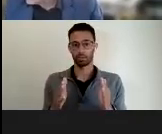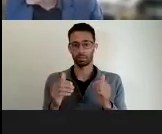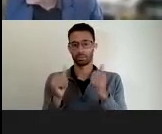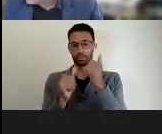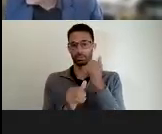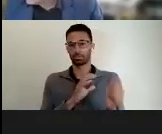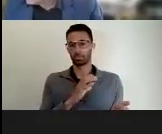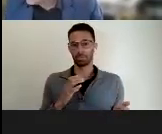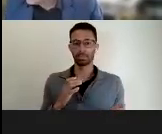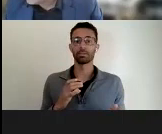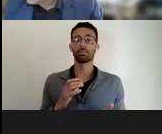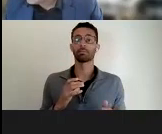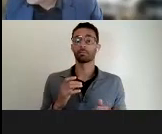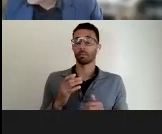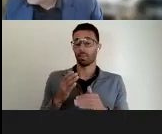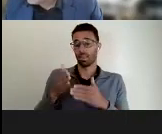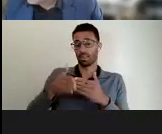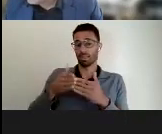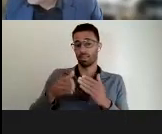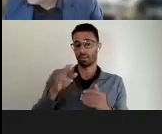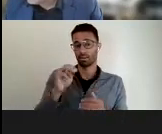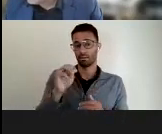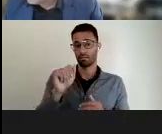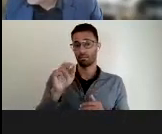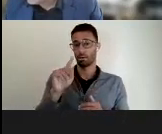of Marty's presentation, we will then take